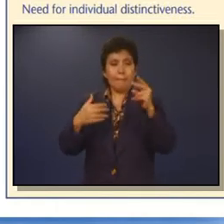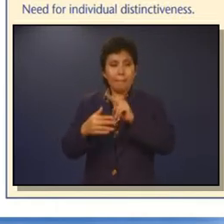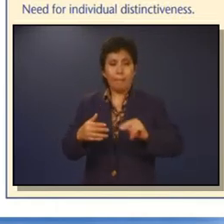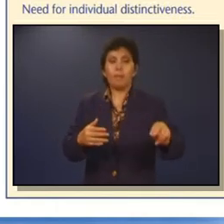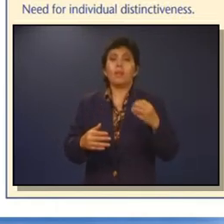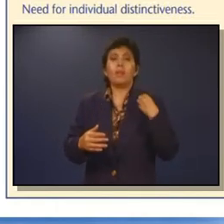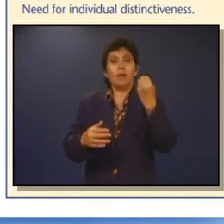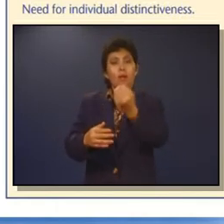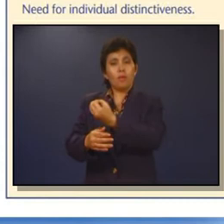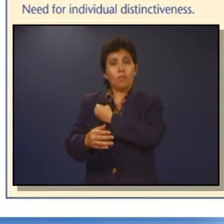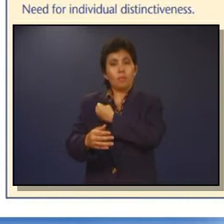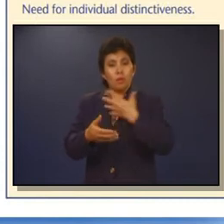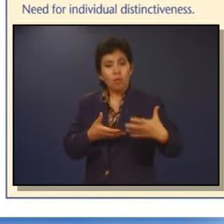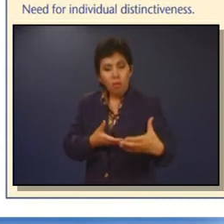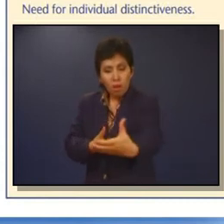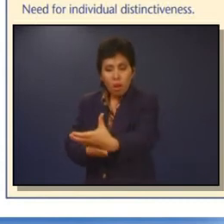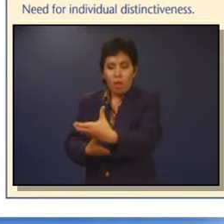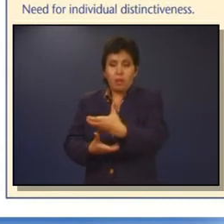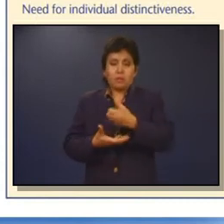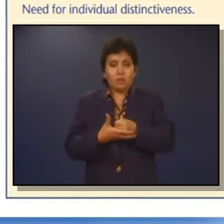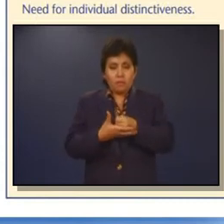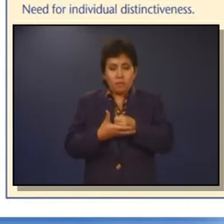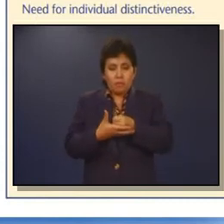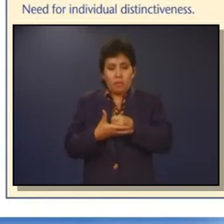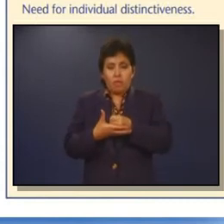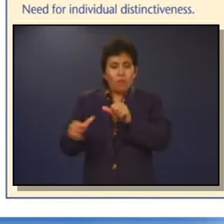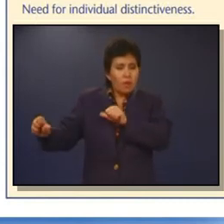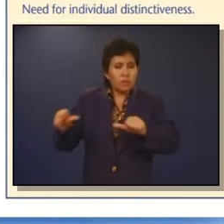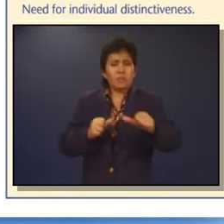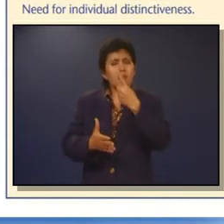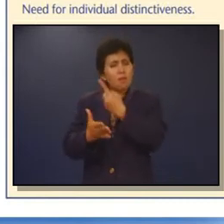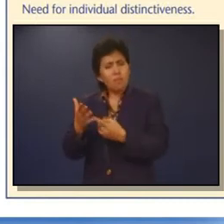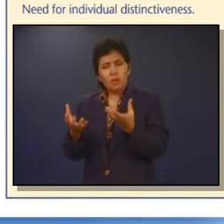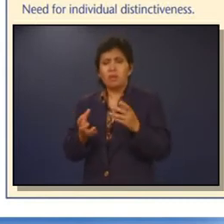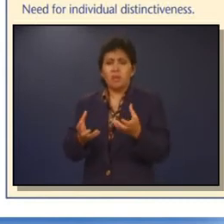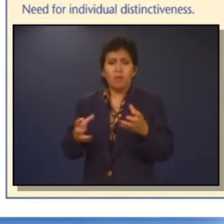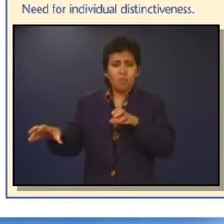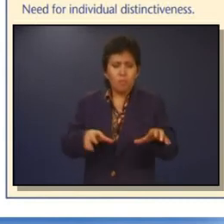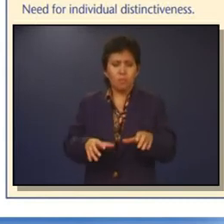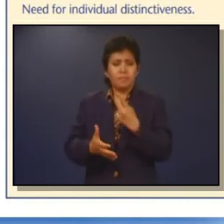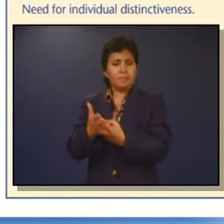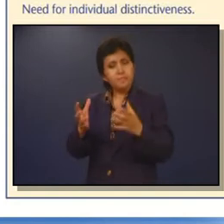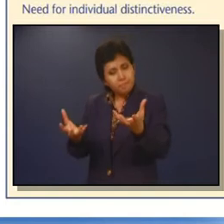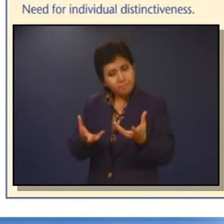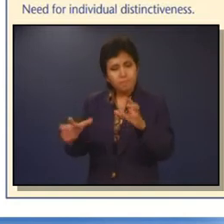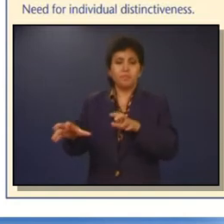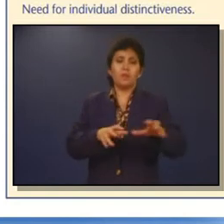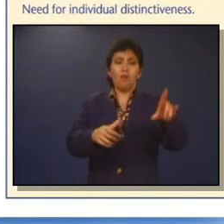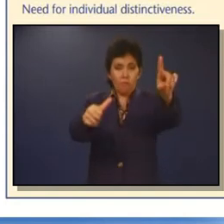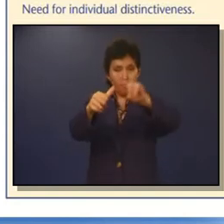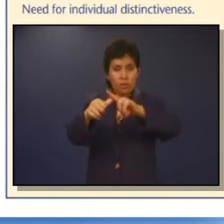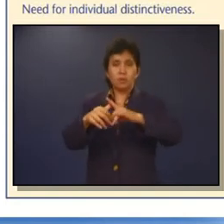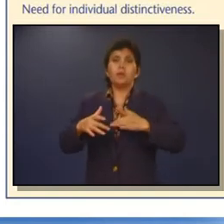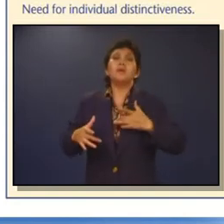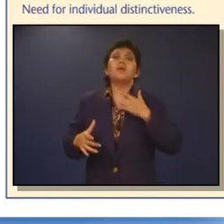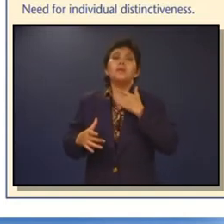Now, our preference is for collective action. We look collectively what we want to do, what we are about to do. Now, of